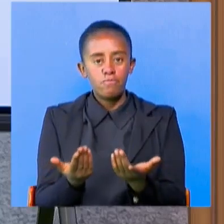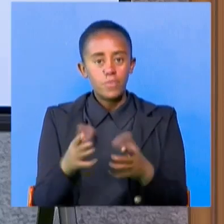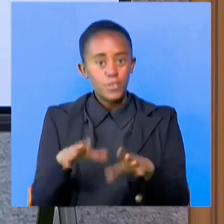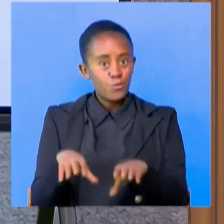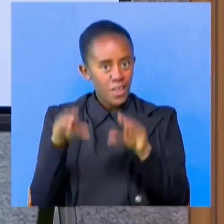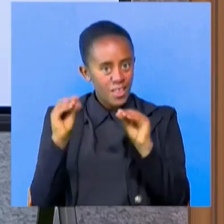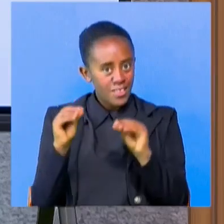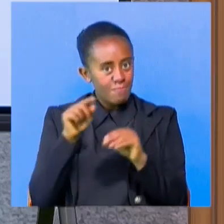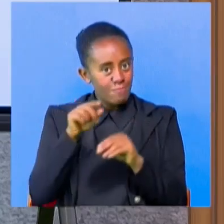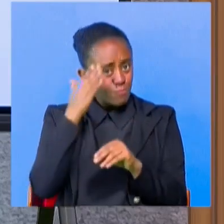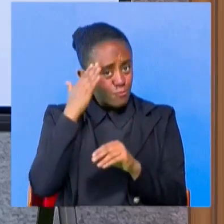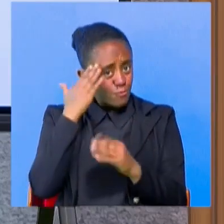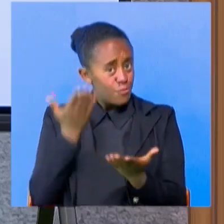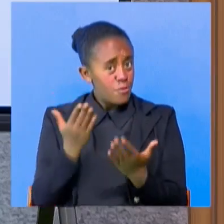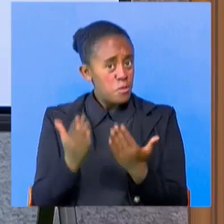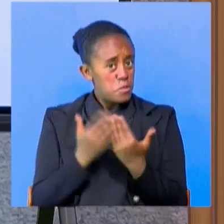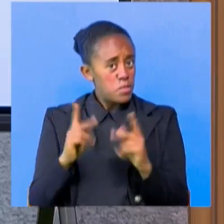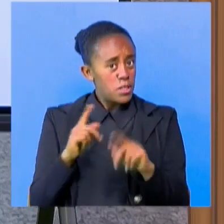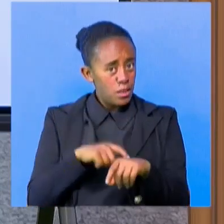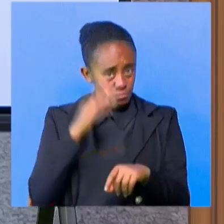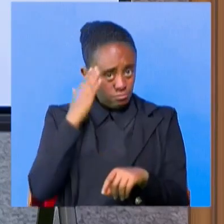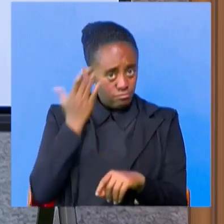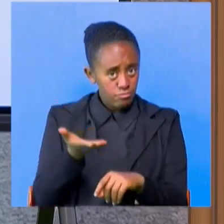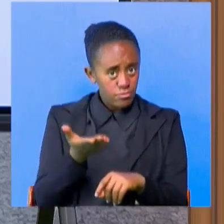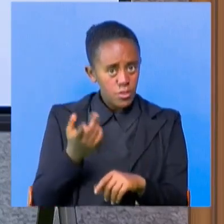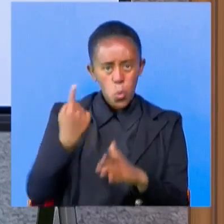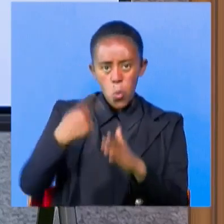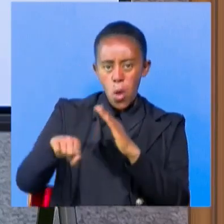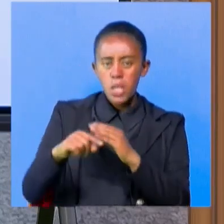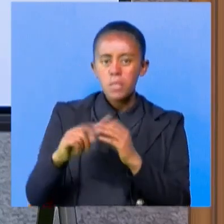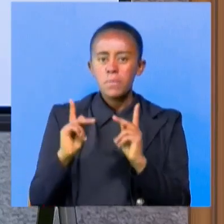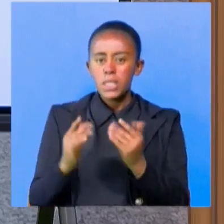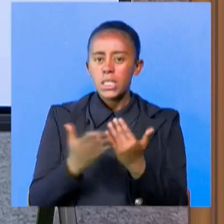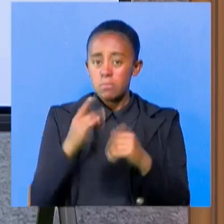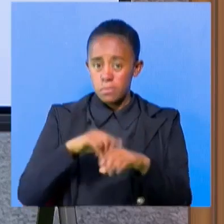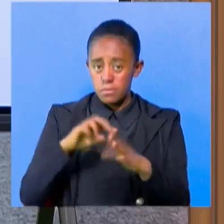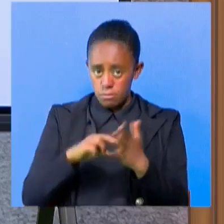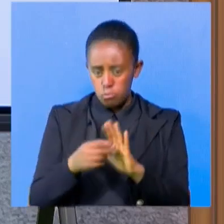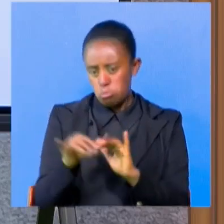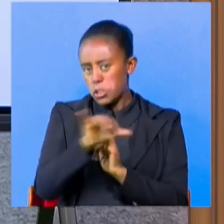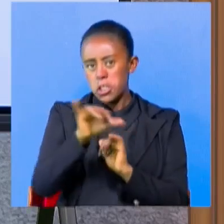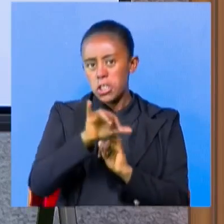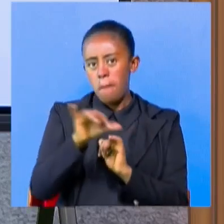Students, you know what simple present tense and what present simple mean. They are both same.